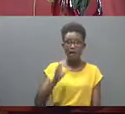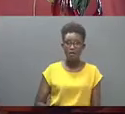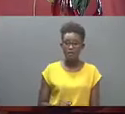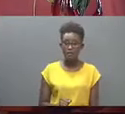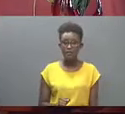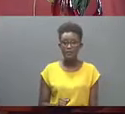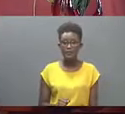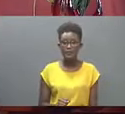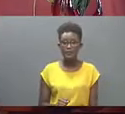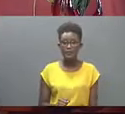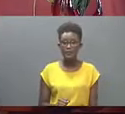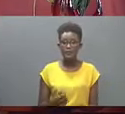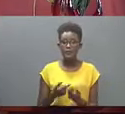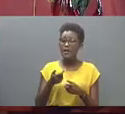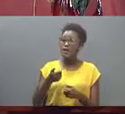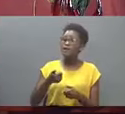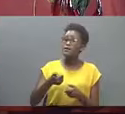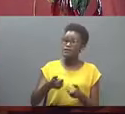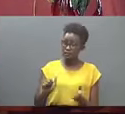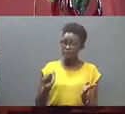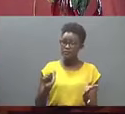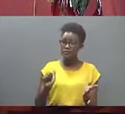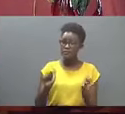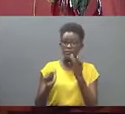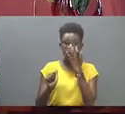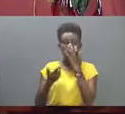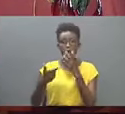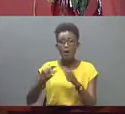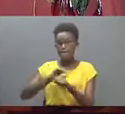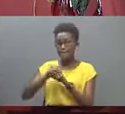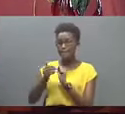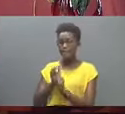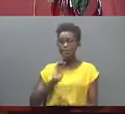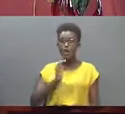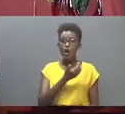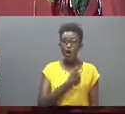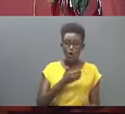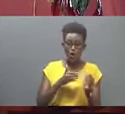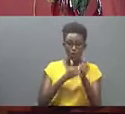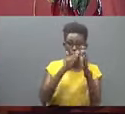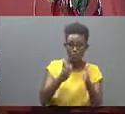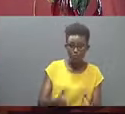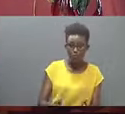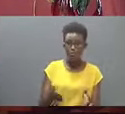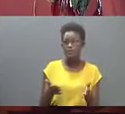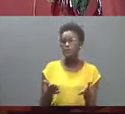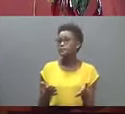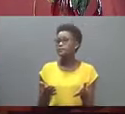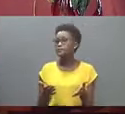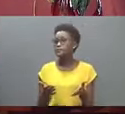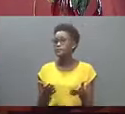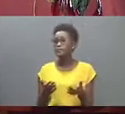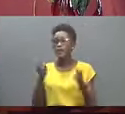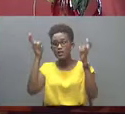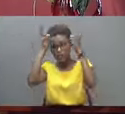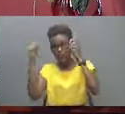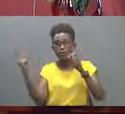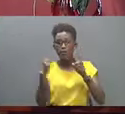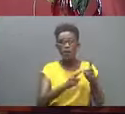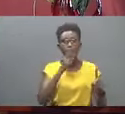muri Africa. And he made our chiefs and our the devil came to